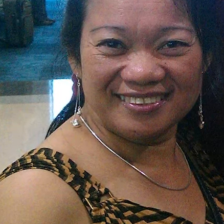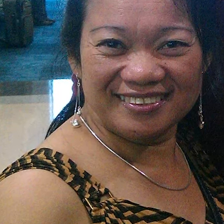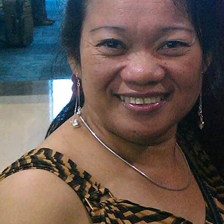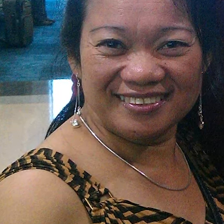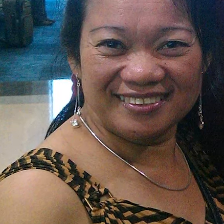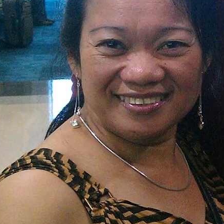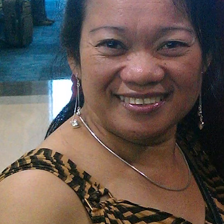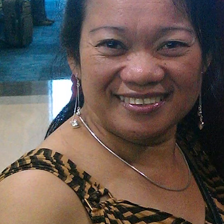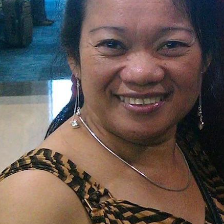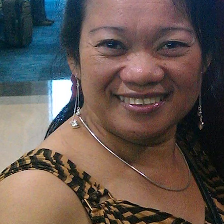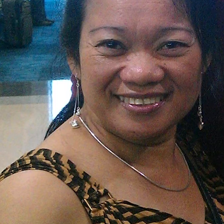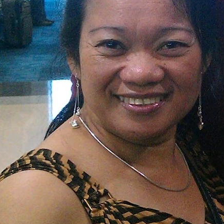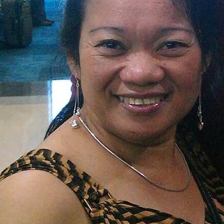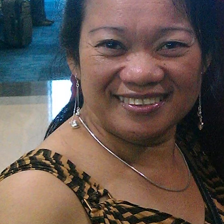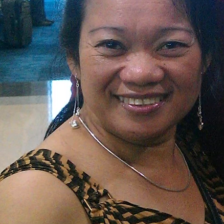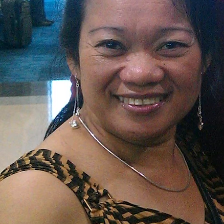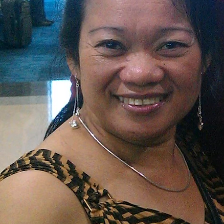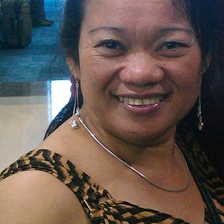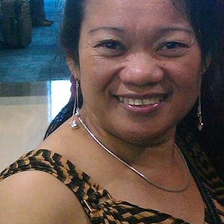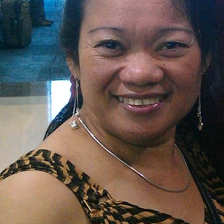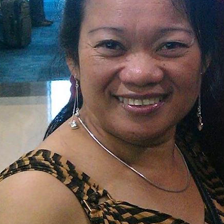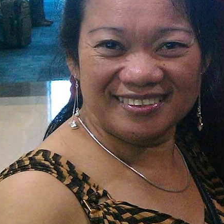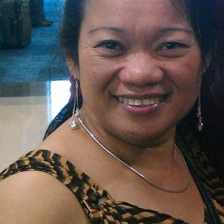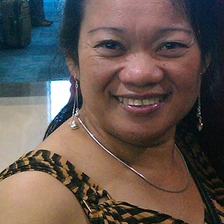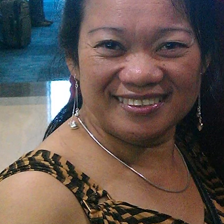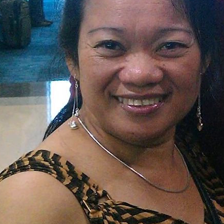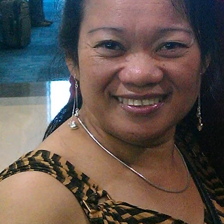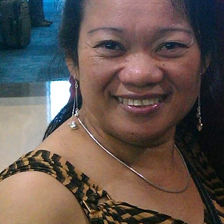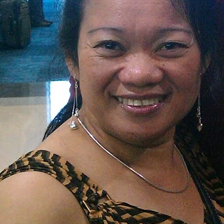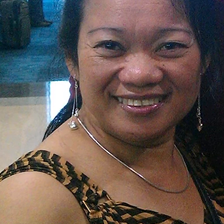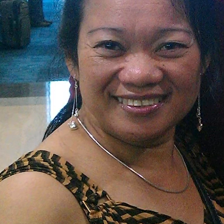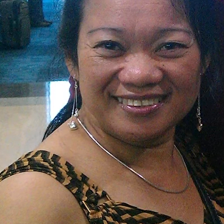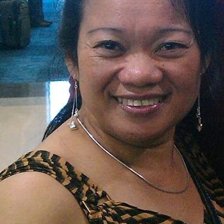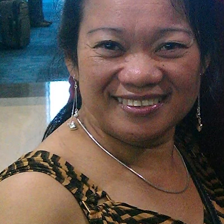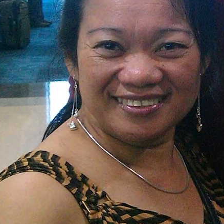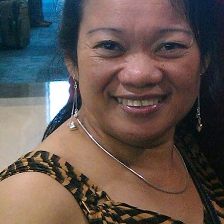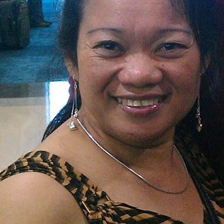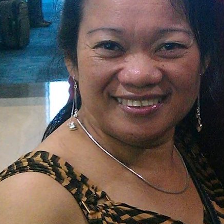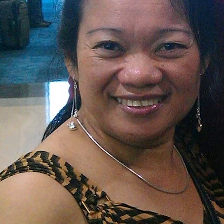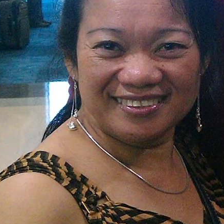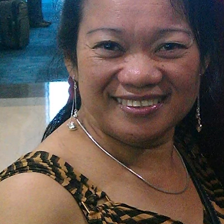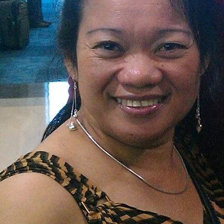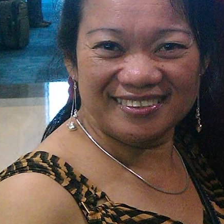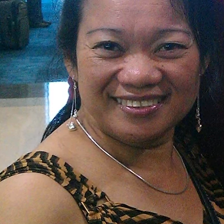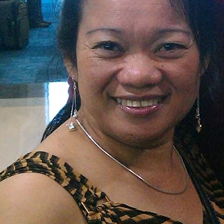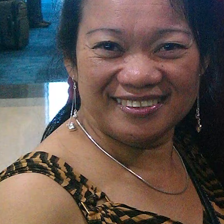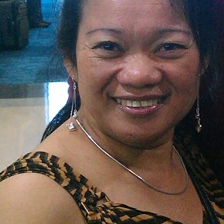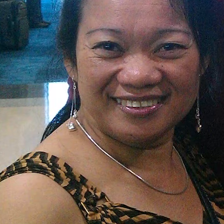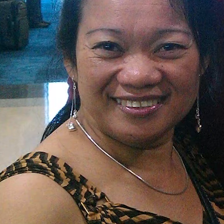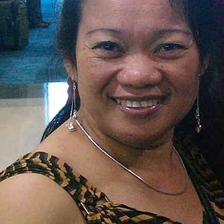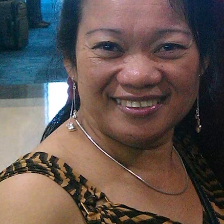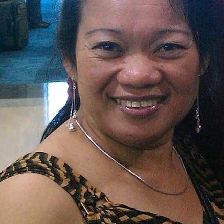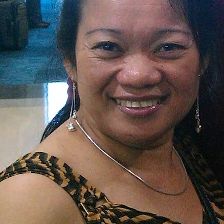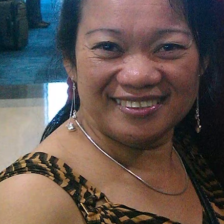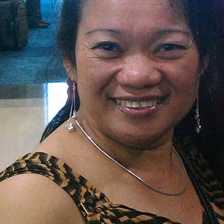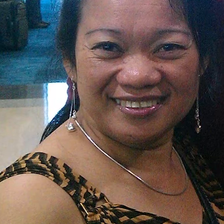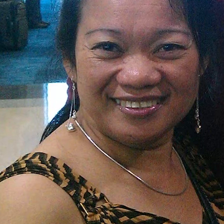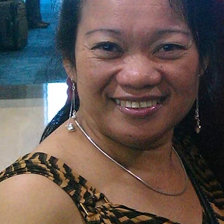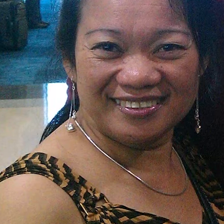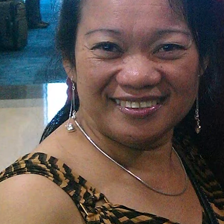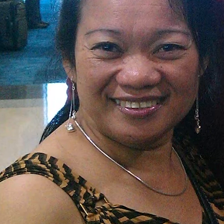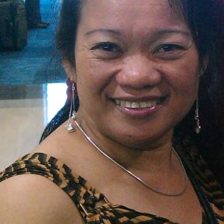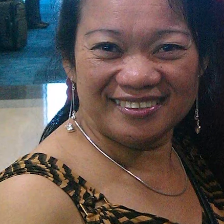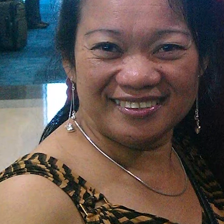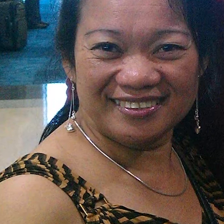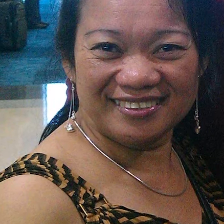your situation basically inspired you to make, to go from why us to